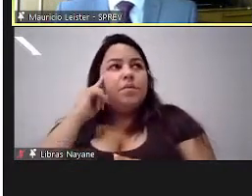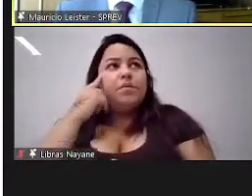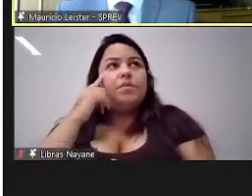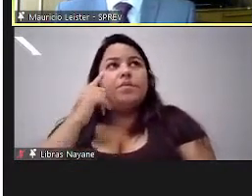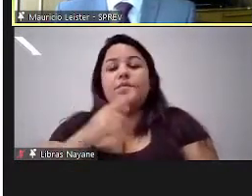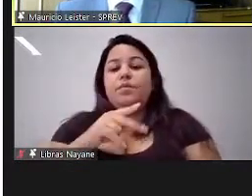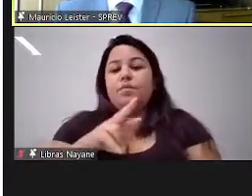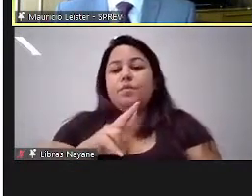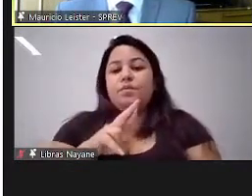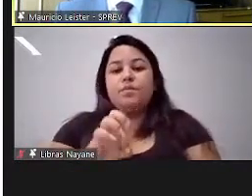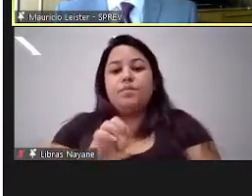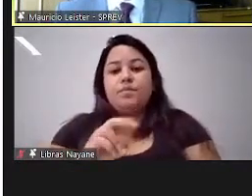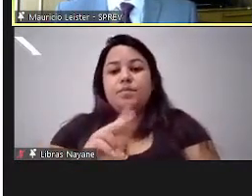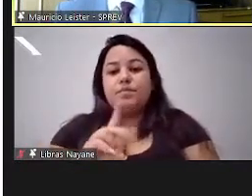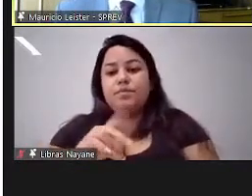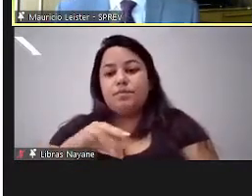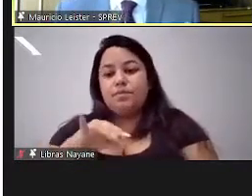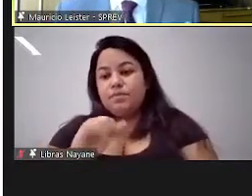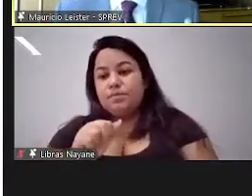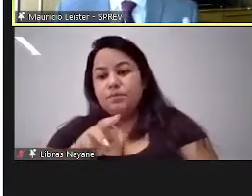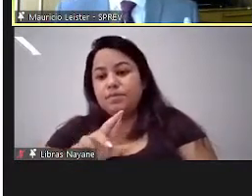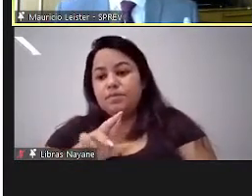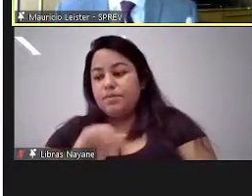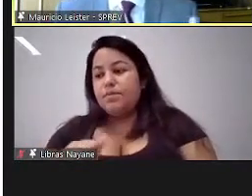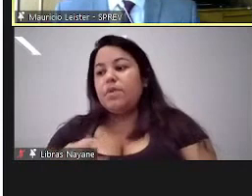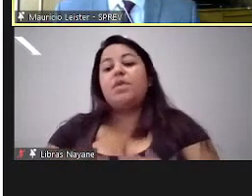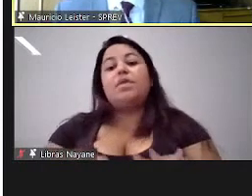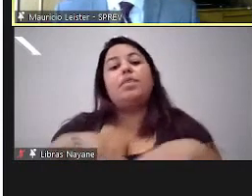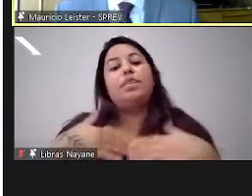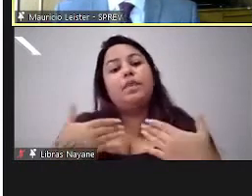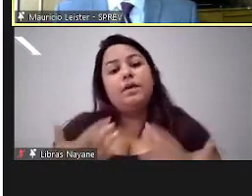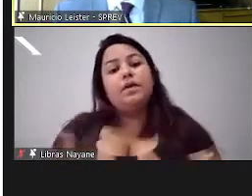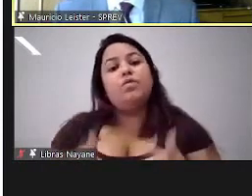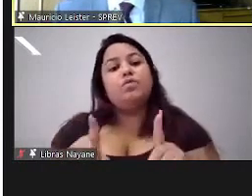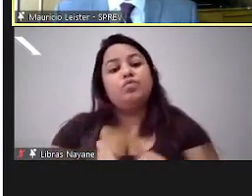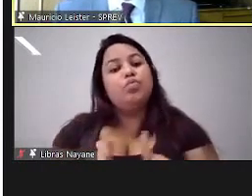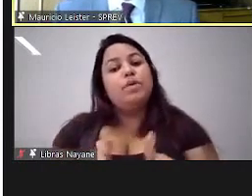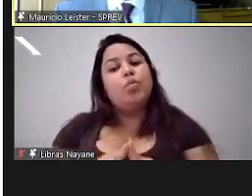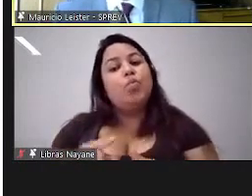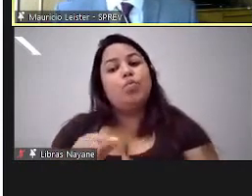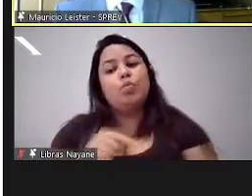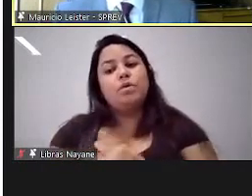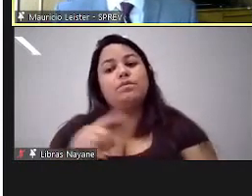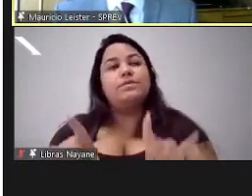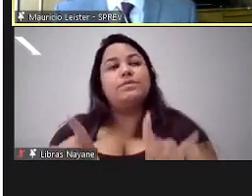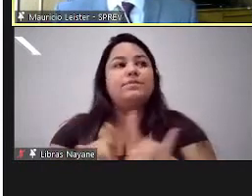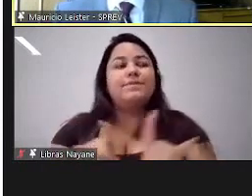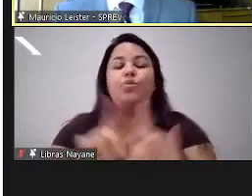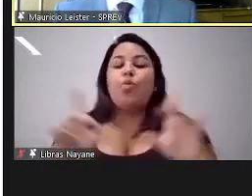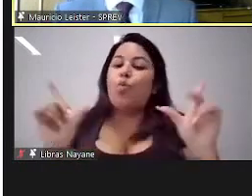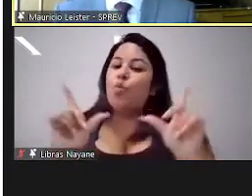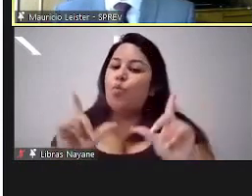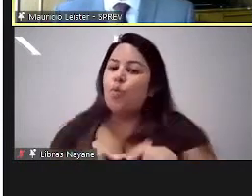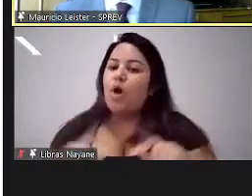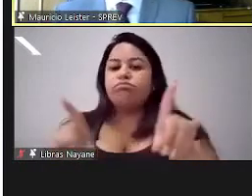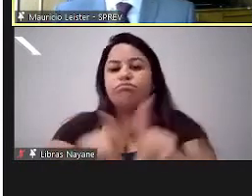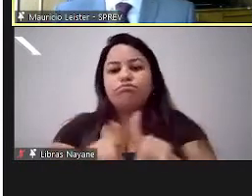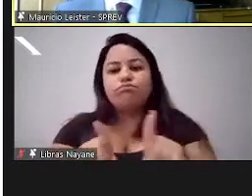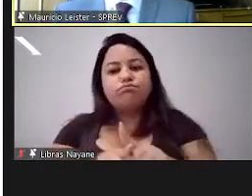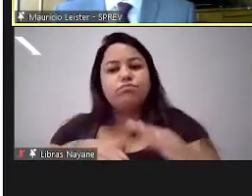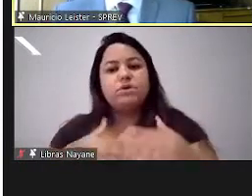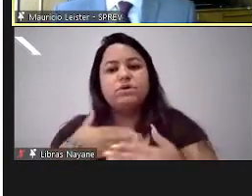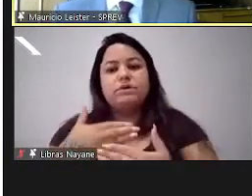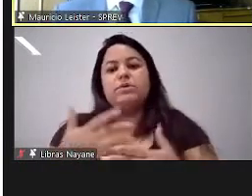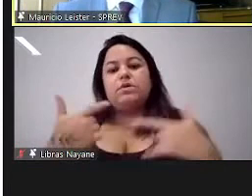social security, and that is focused in private pension. And in this while,